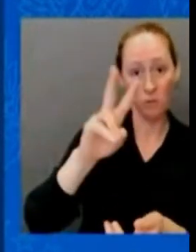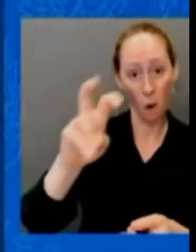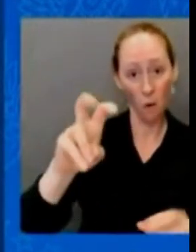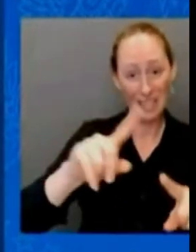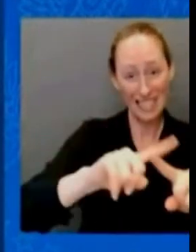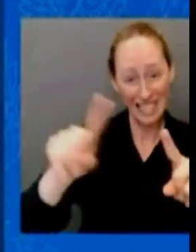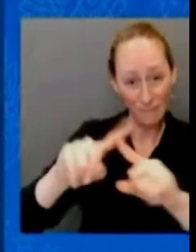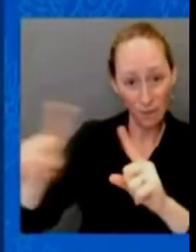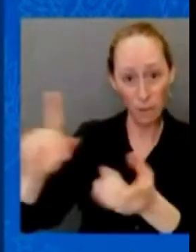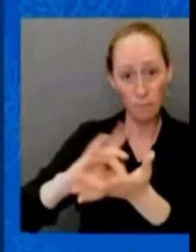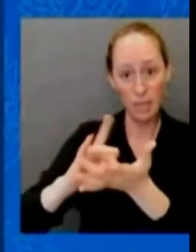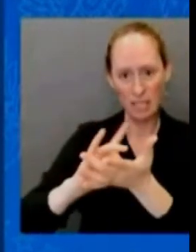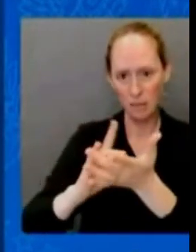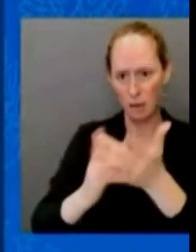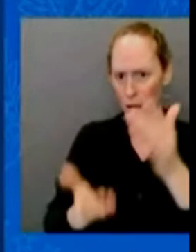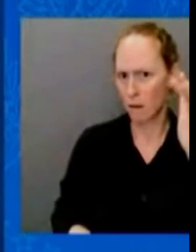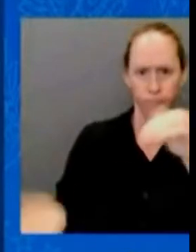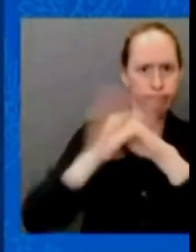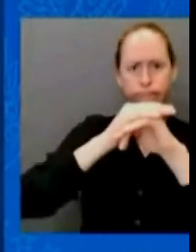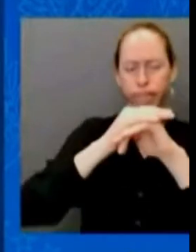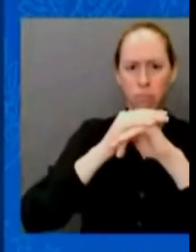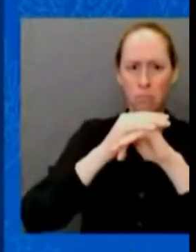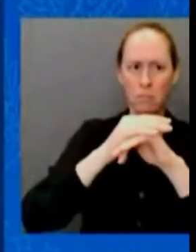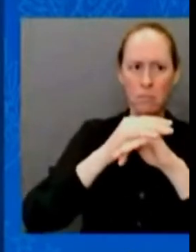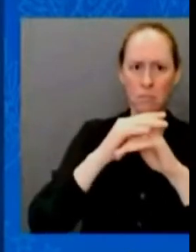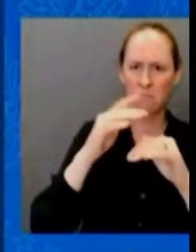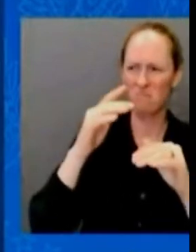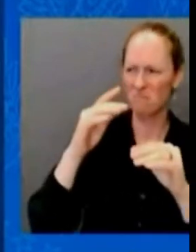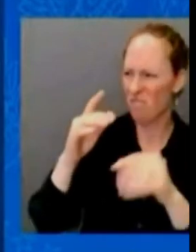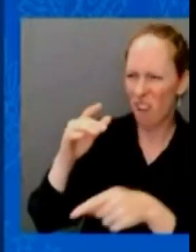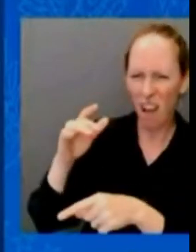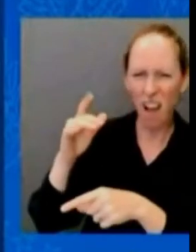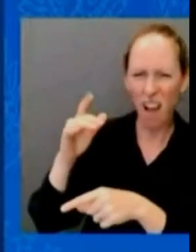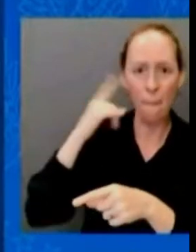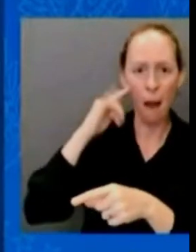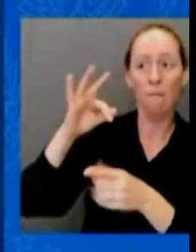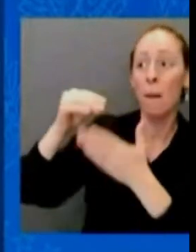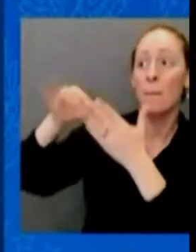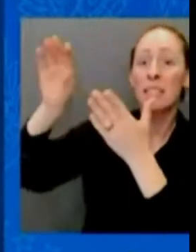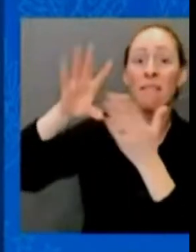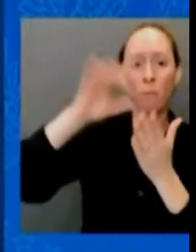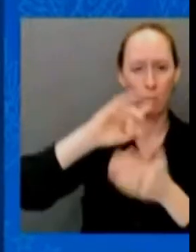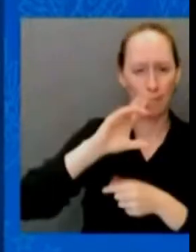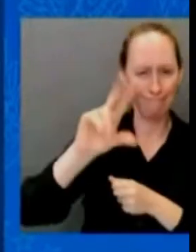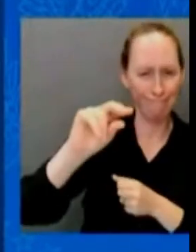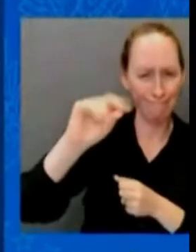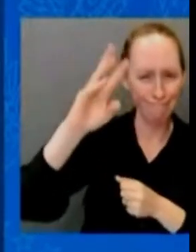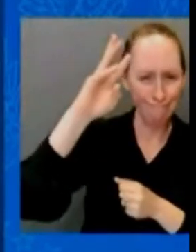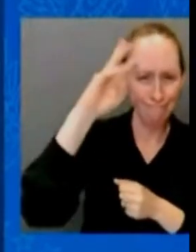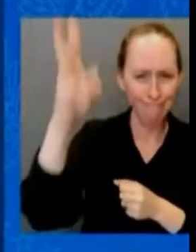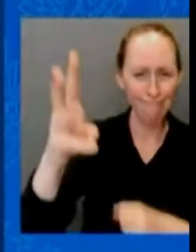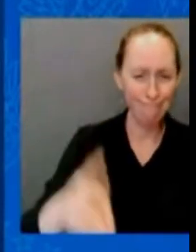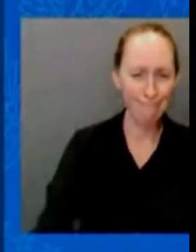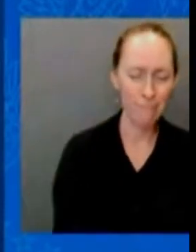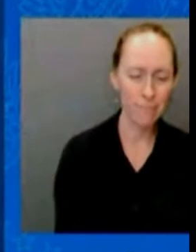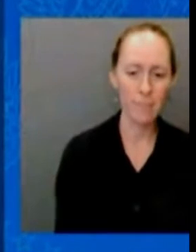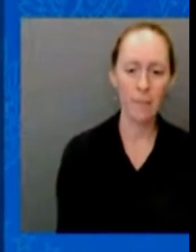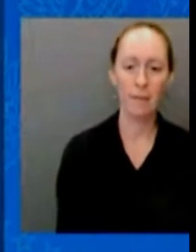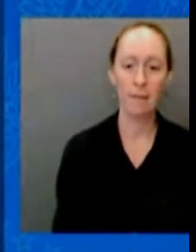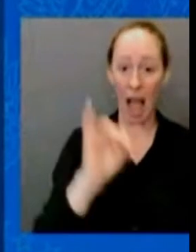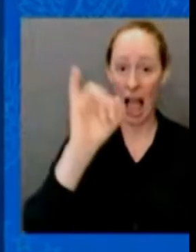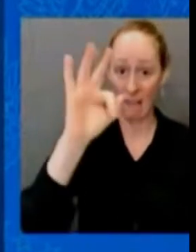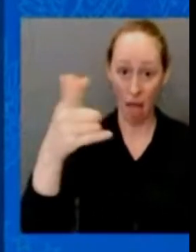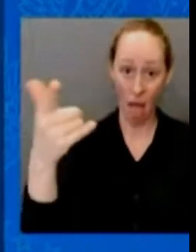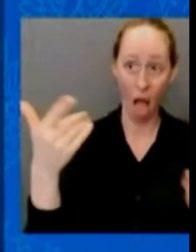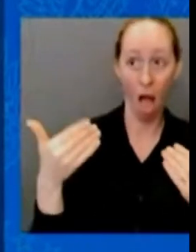on, if drug companies rise the price faster than inflation, they're going to have to rebate the money back to Medicare. We're also capping the cost